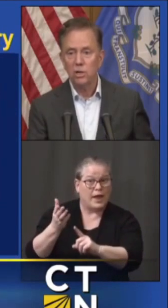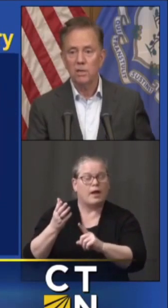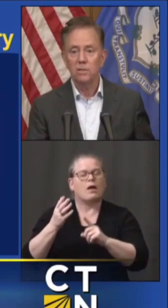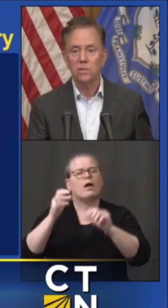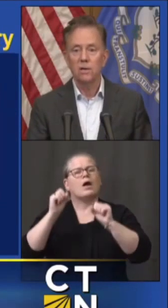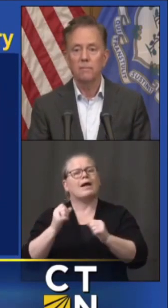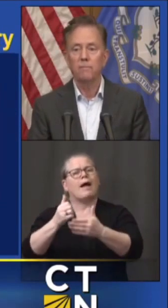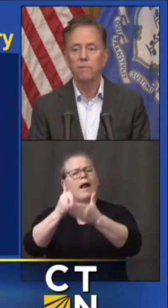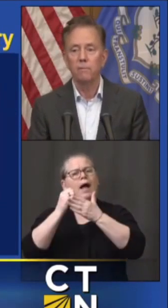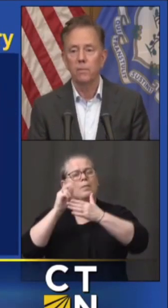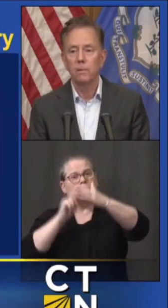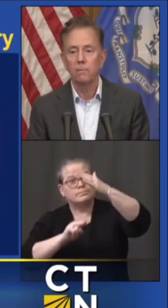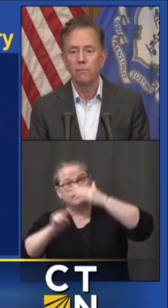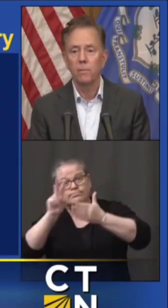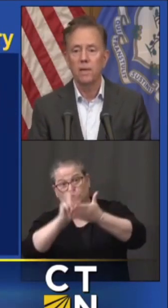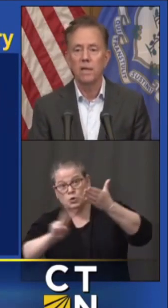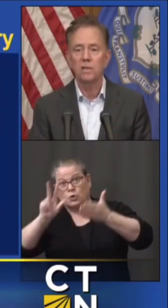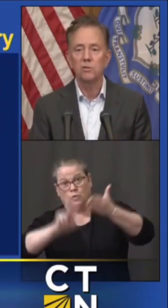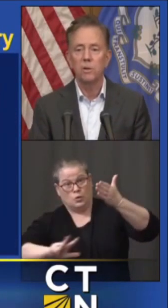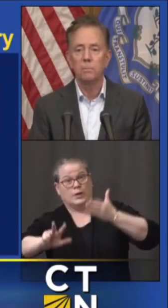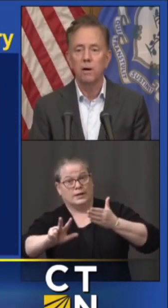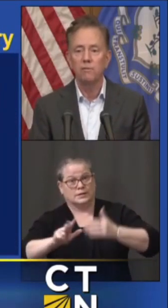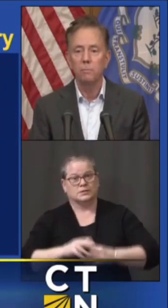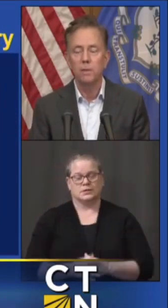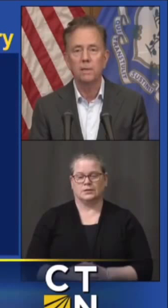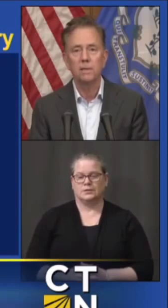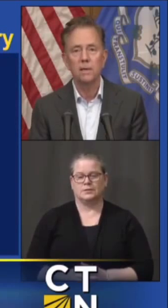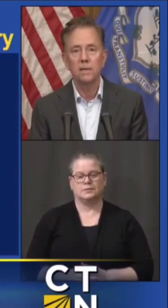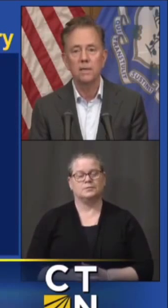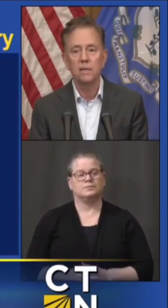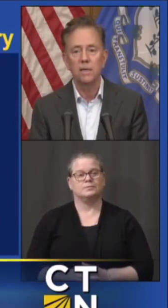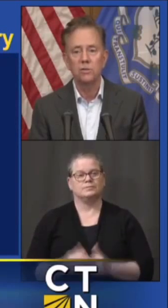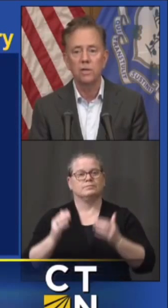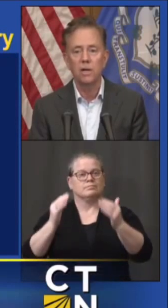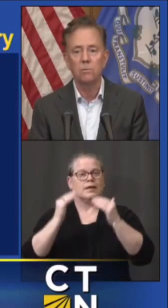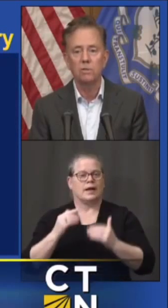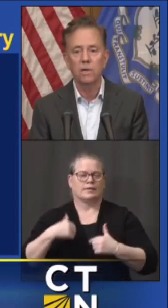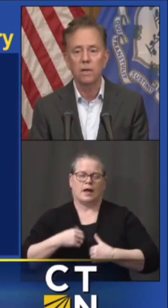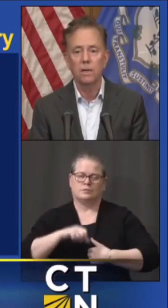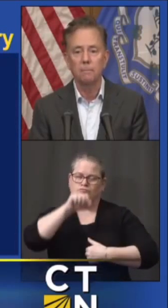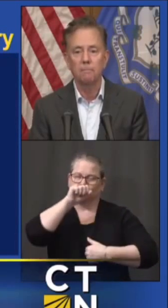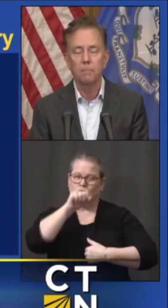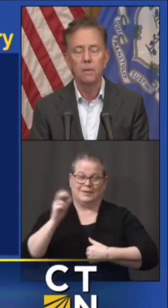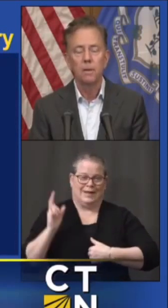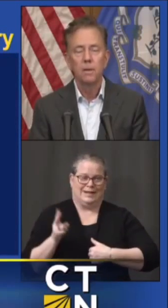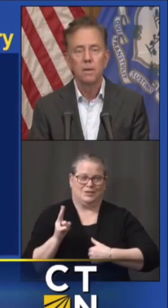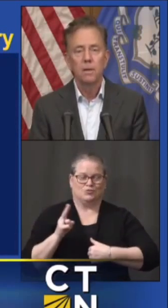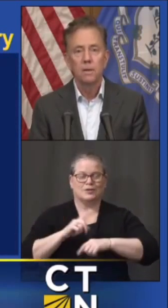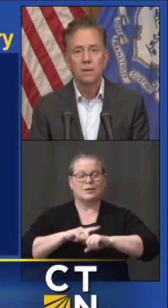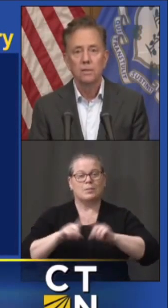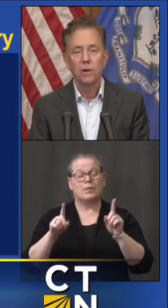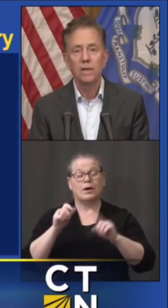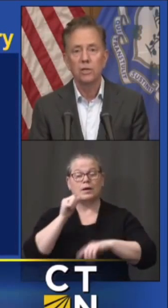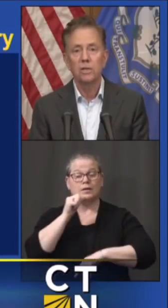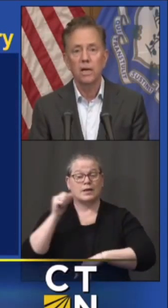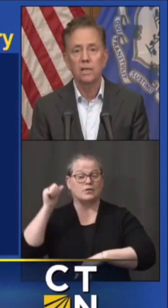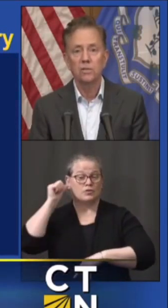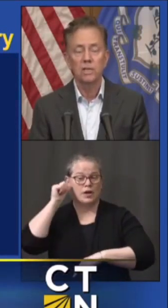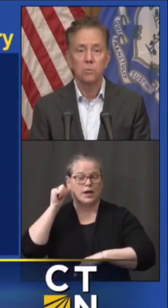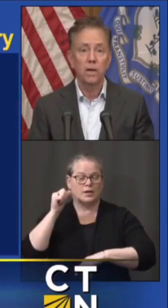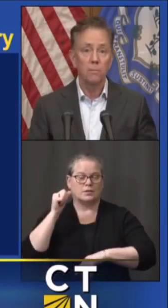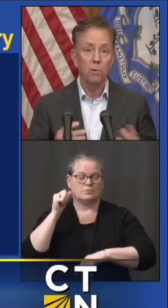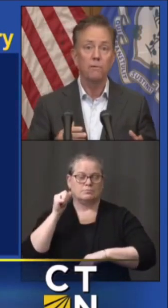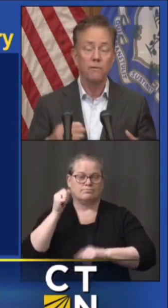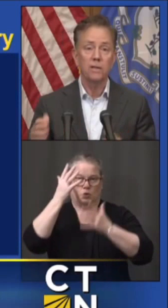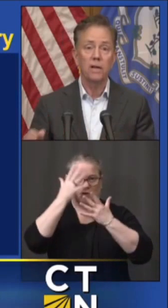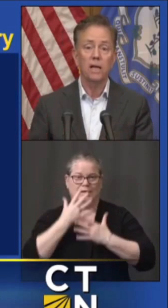Next chart is, for me, the history buff, but yesterday was a tragic day in the